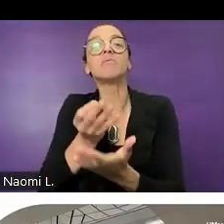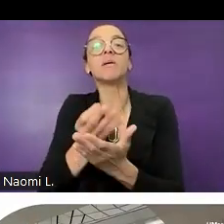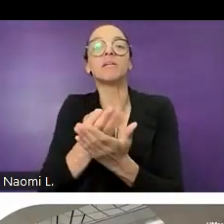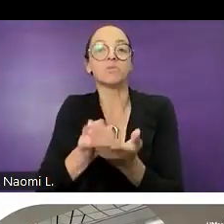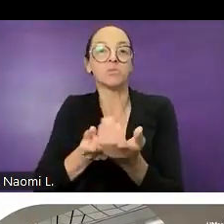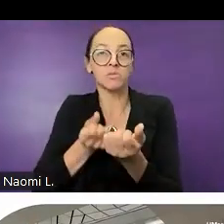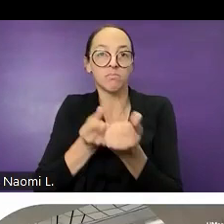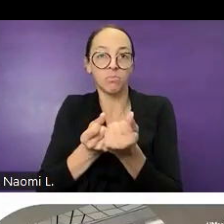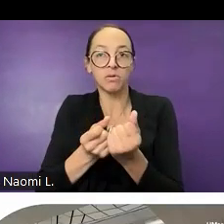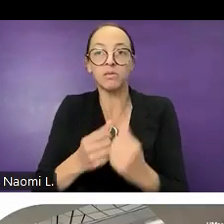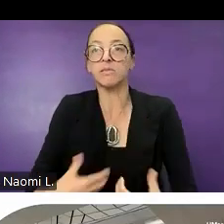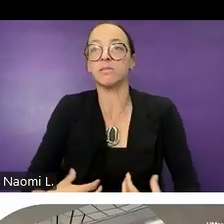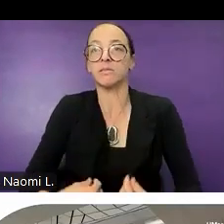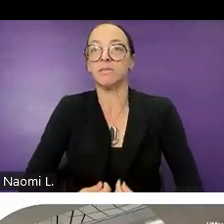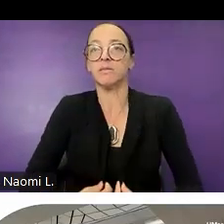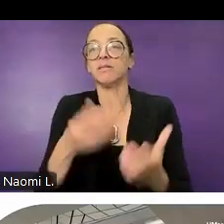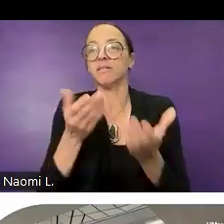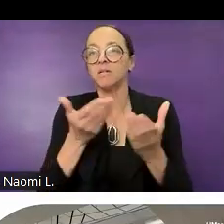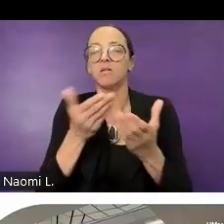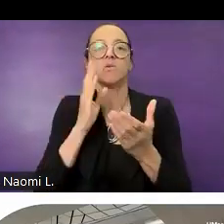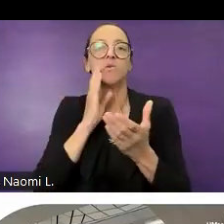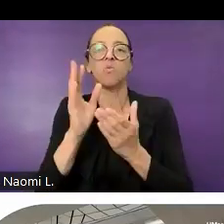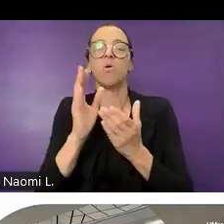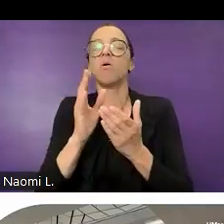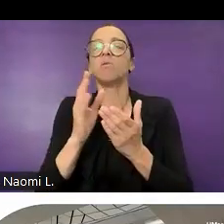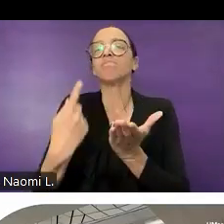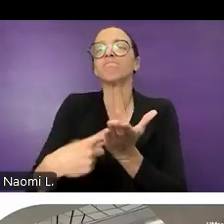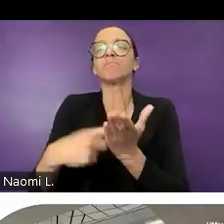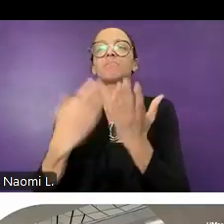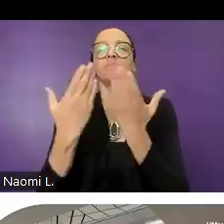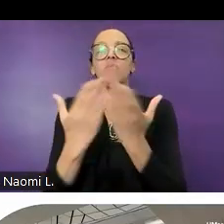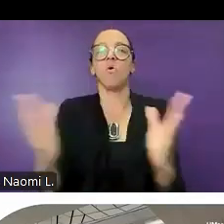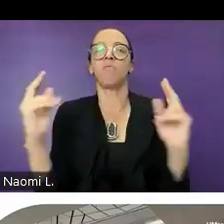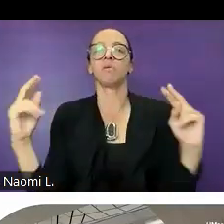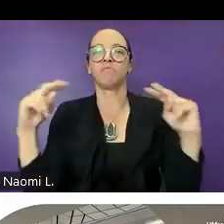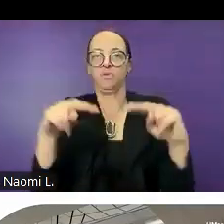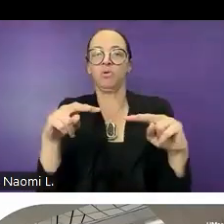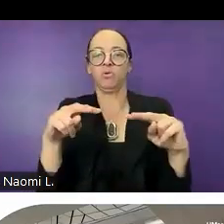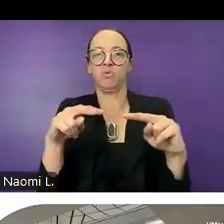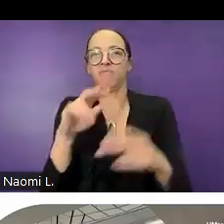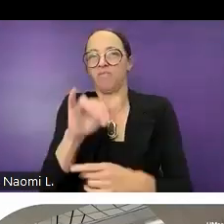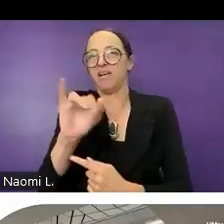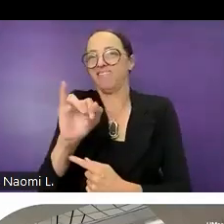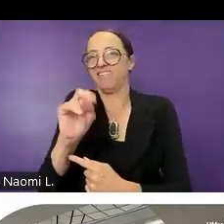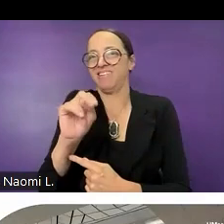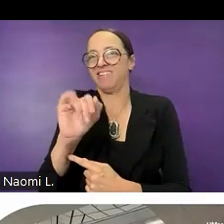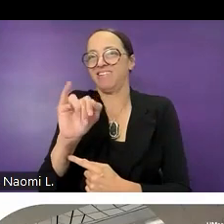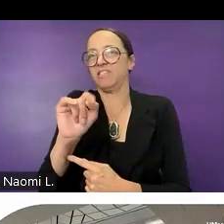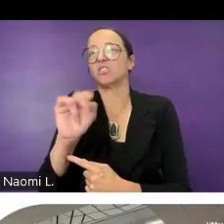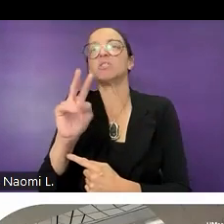So here I'm going to start to get into the overview of the initiative itself. Next